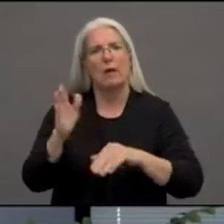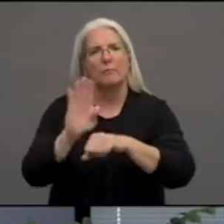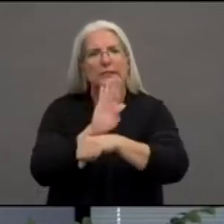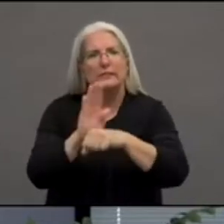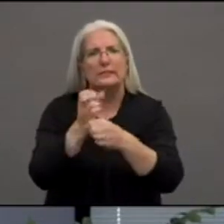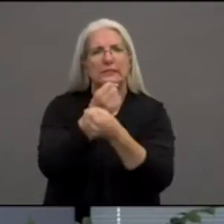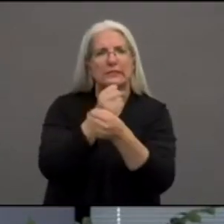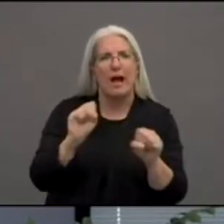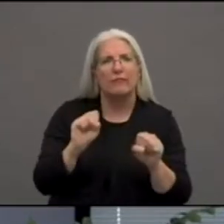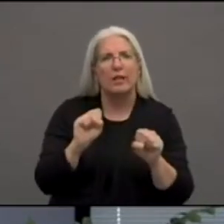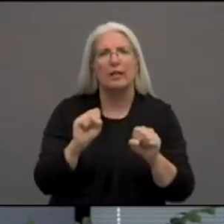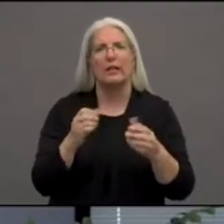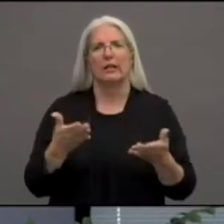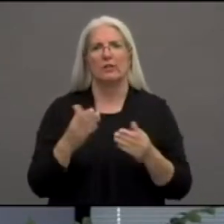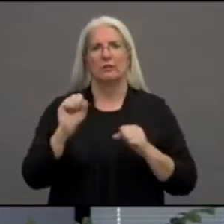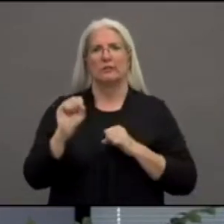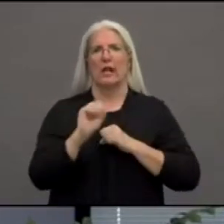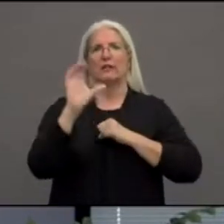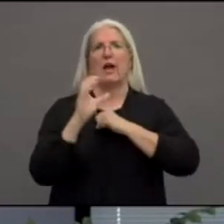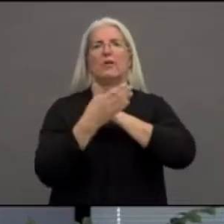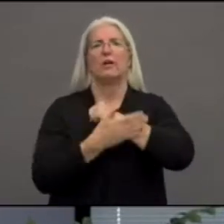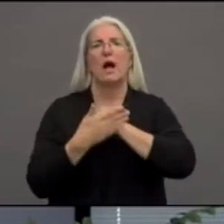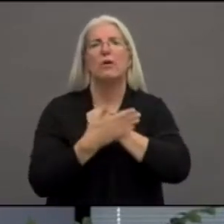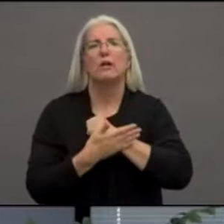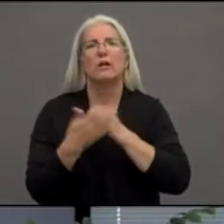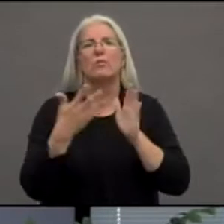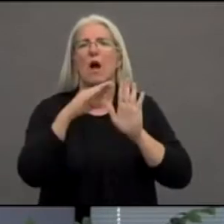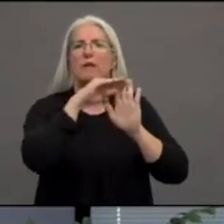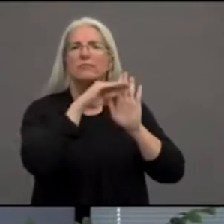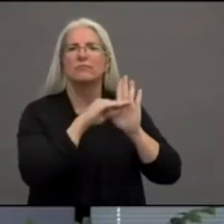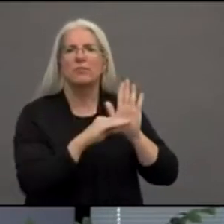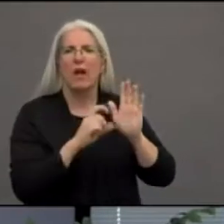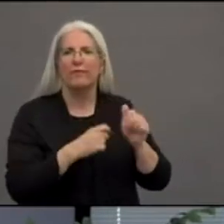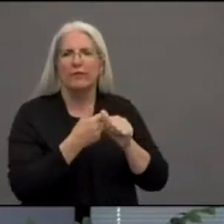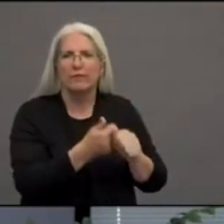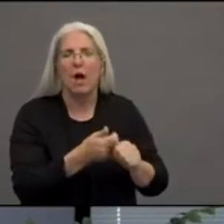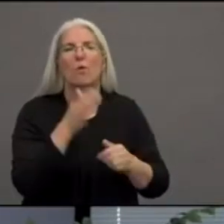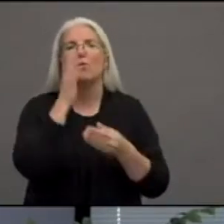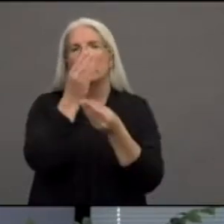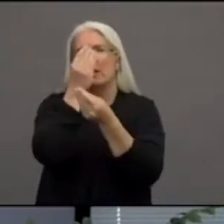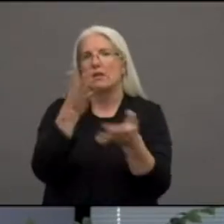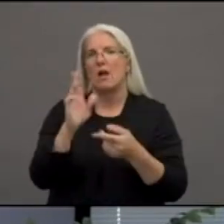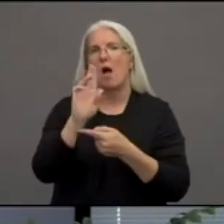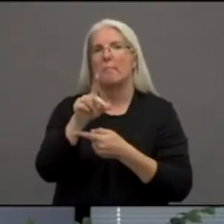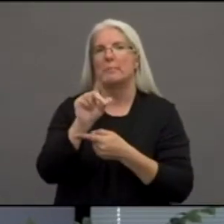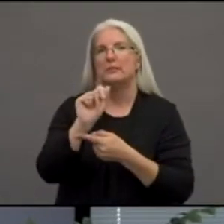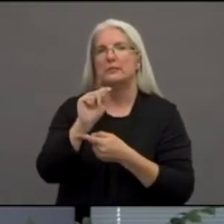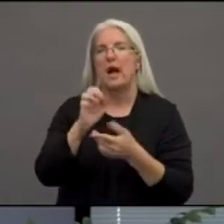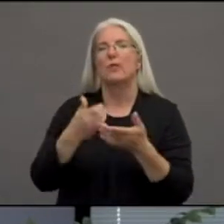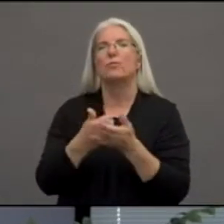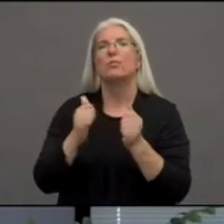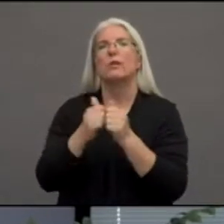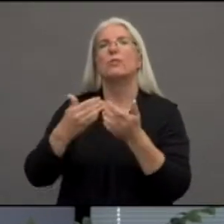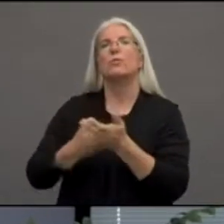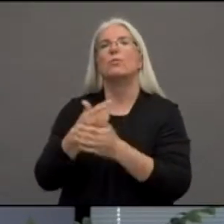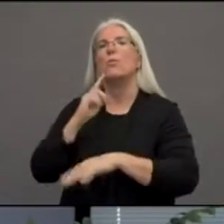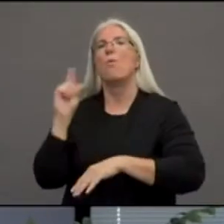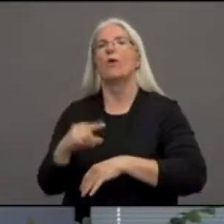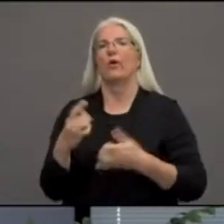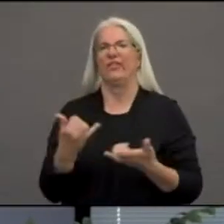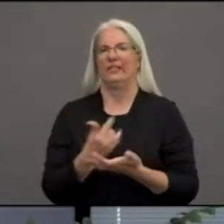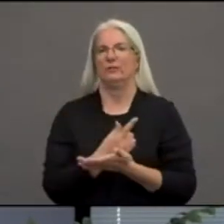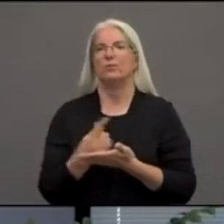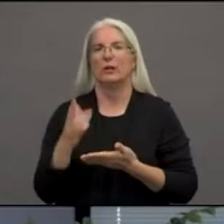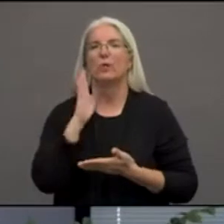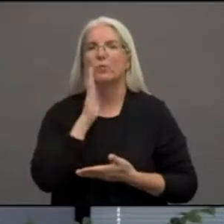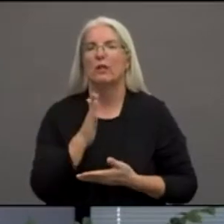Santa Clara County currently, and it will be updated, of course, with the new orders this week. We understand that the public